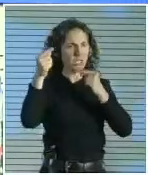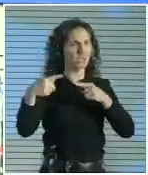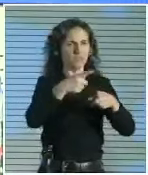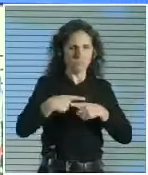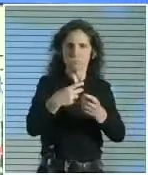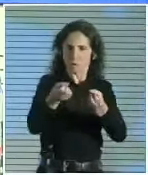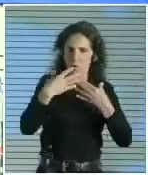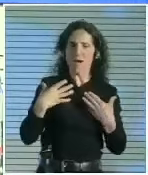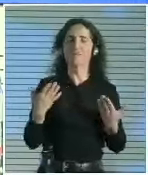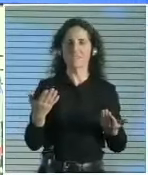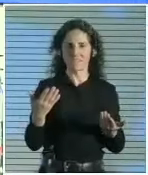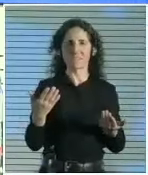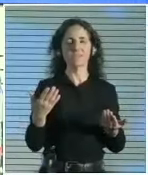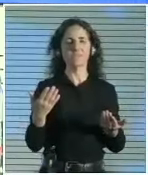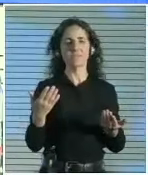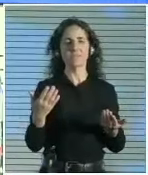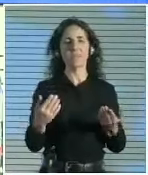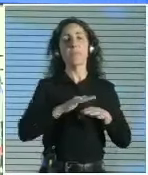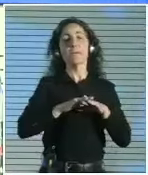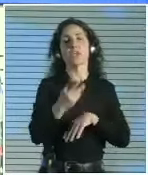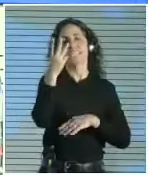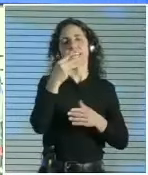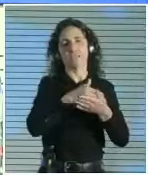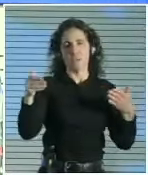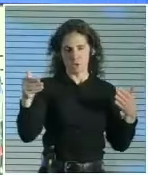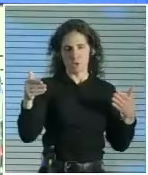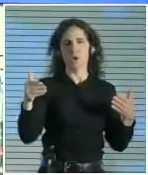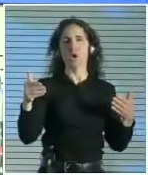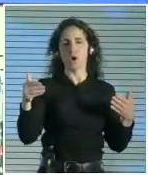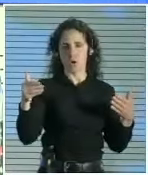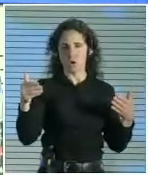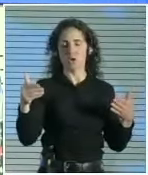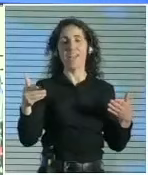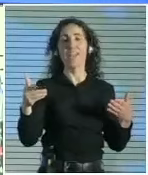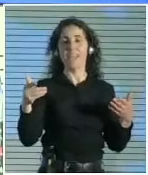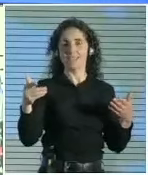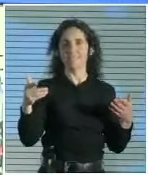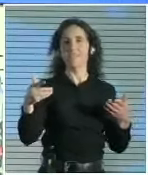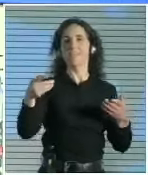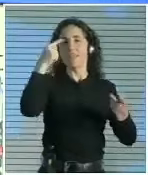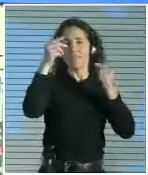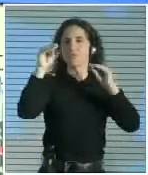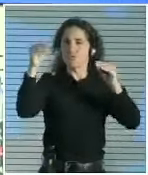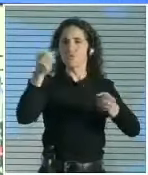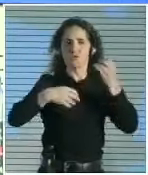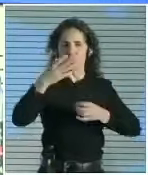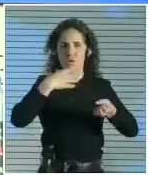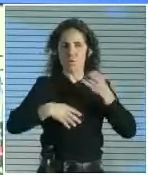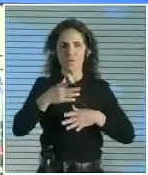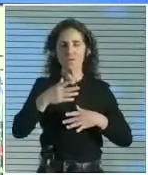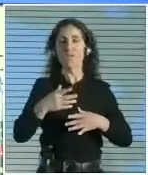million accommodations, almost 500 are recognized for their sustainability efforts, which again shows the point